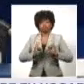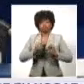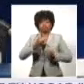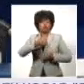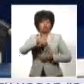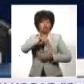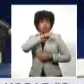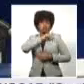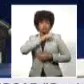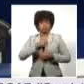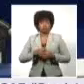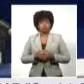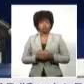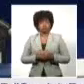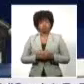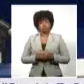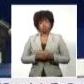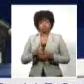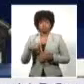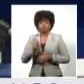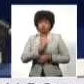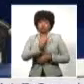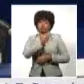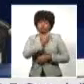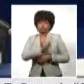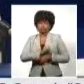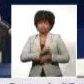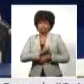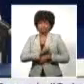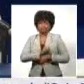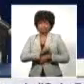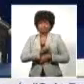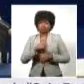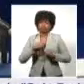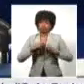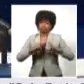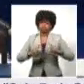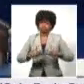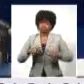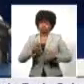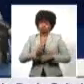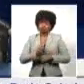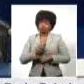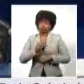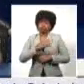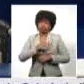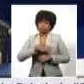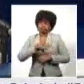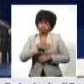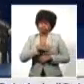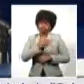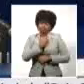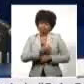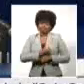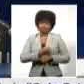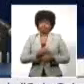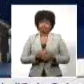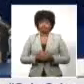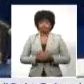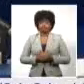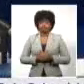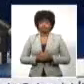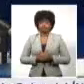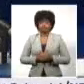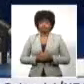These are the three deaths we are reporting from yesterday, which we regret, and we reiterate